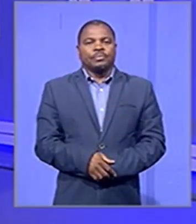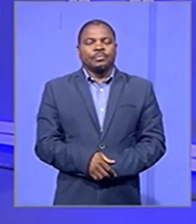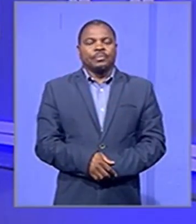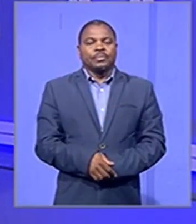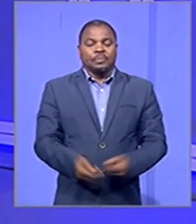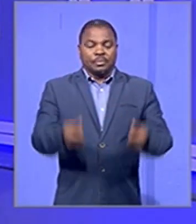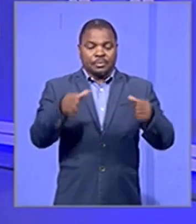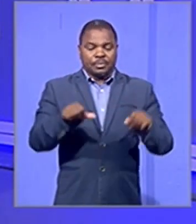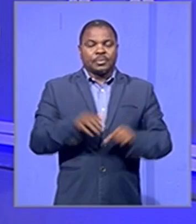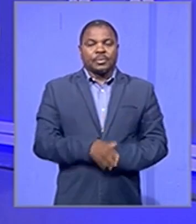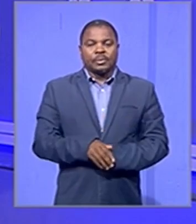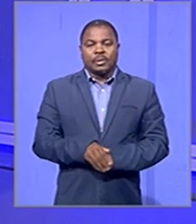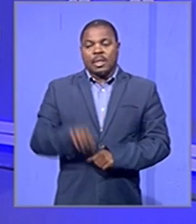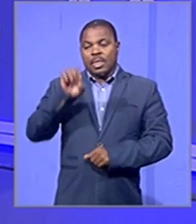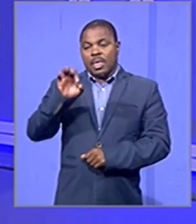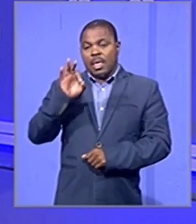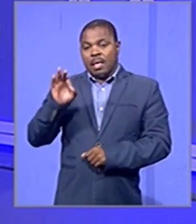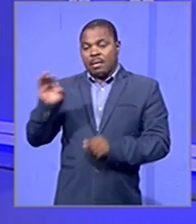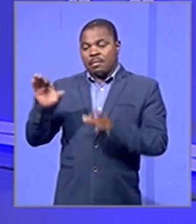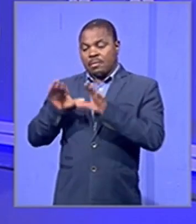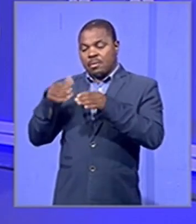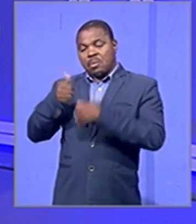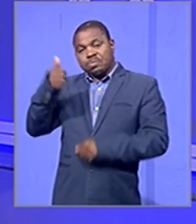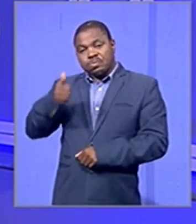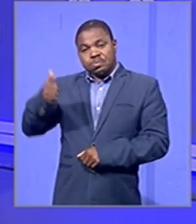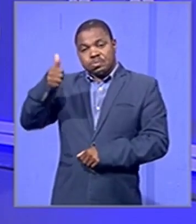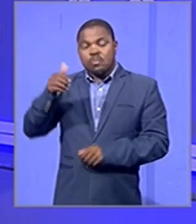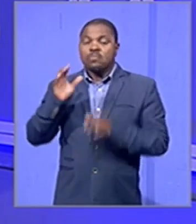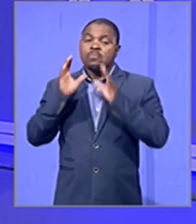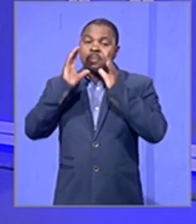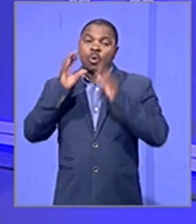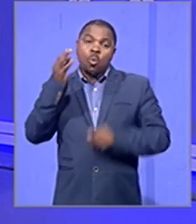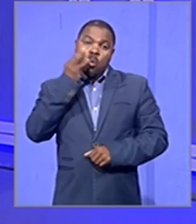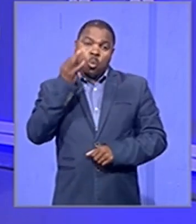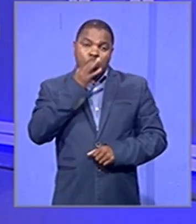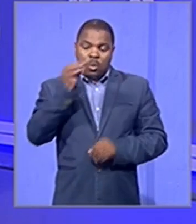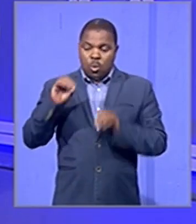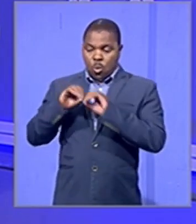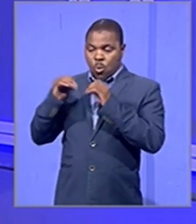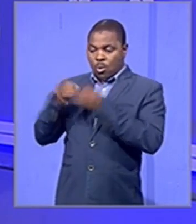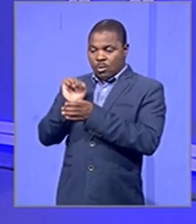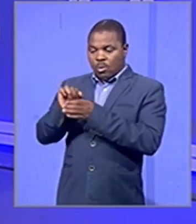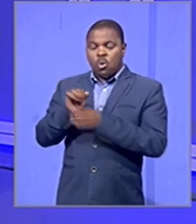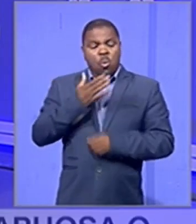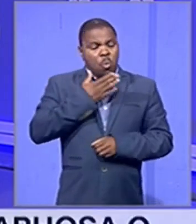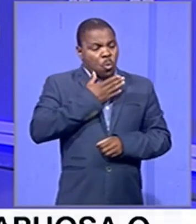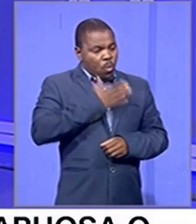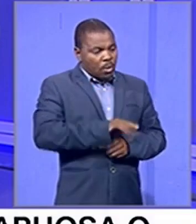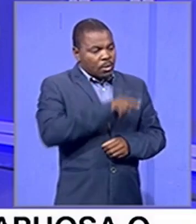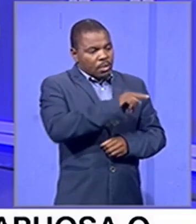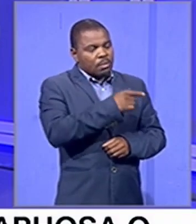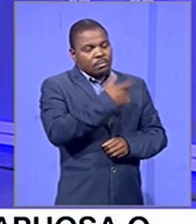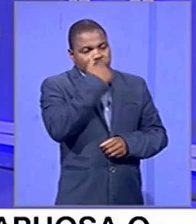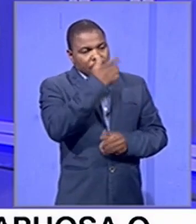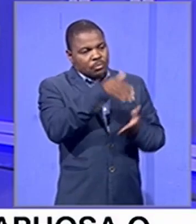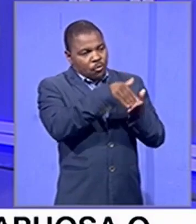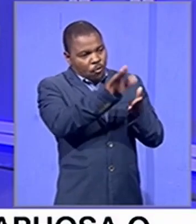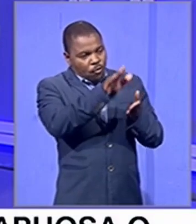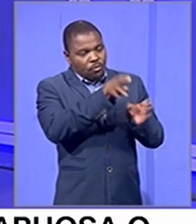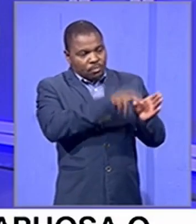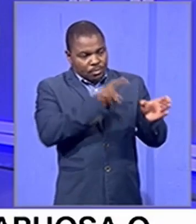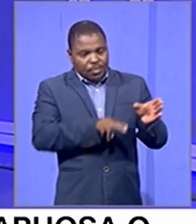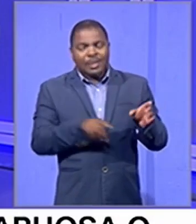Ditaba tse di moiri fumana hore moetapele wa EFF Julius Malema o re boipiletso ba mokga ba hore mo president Cyril Ramaphosa a thewe setulong